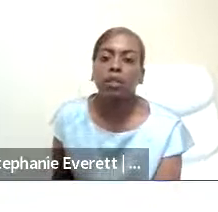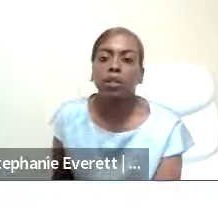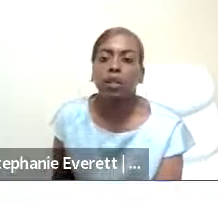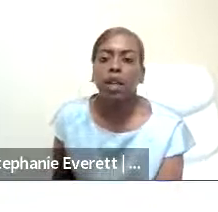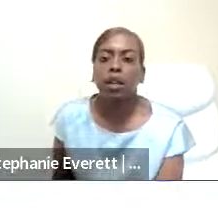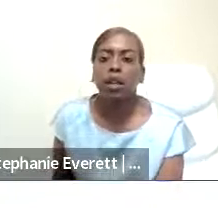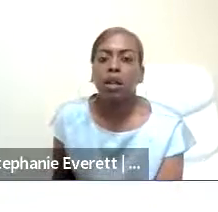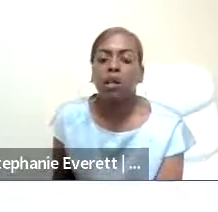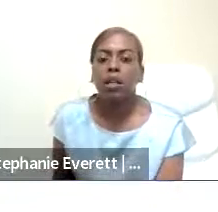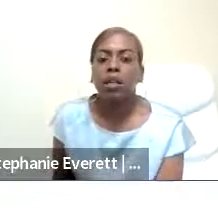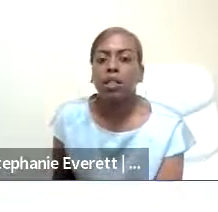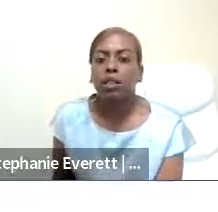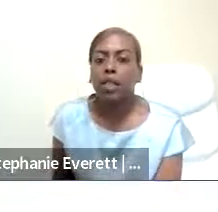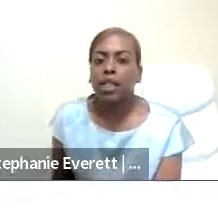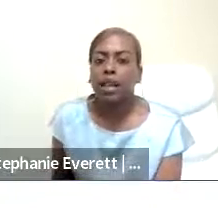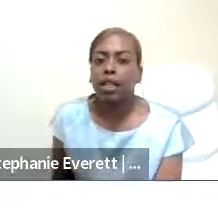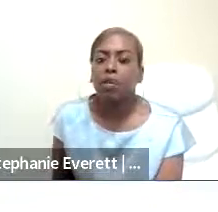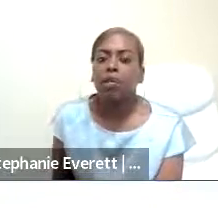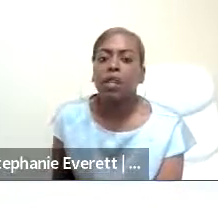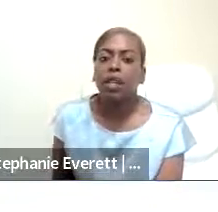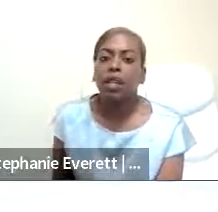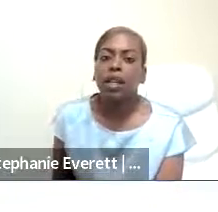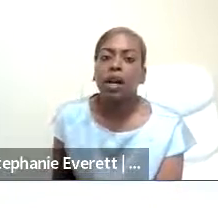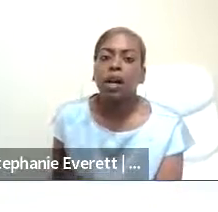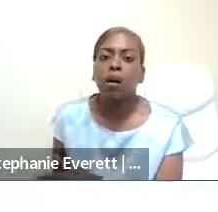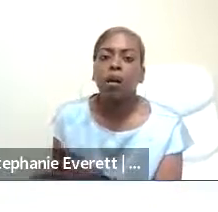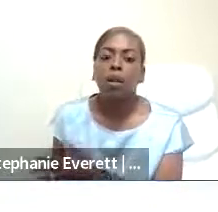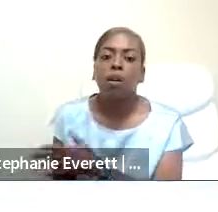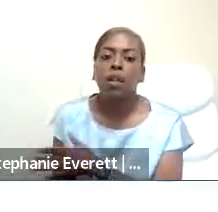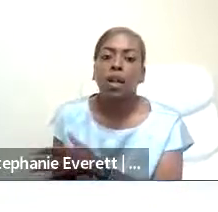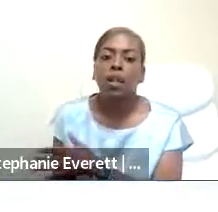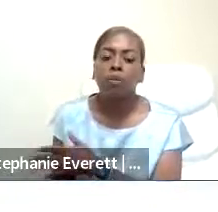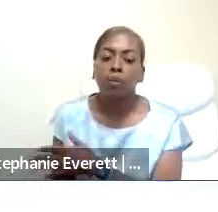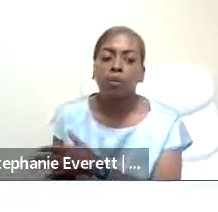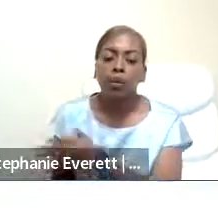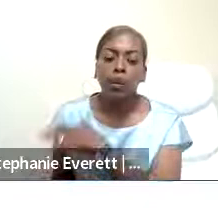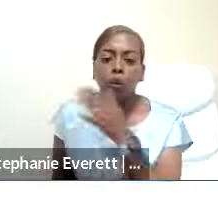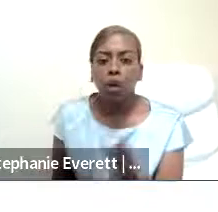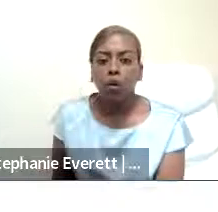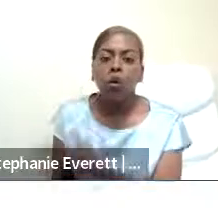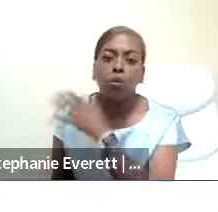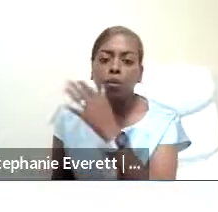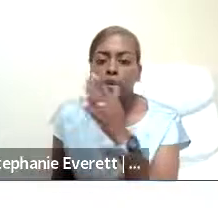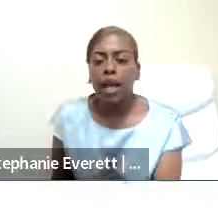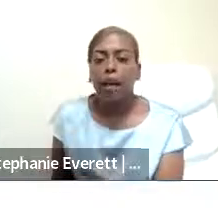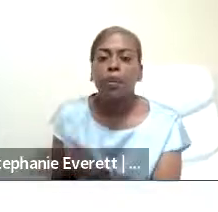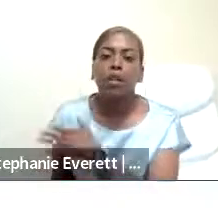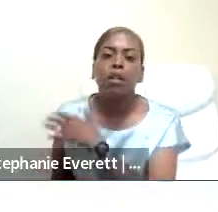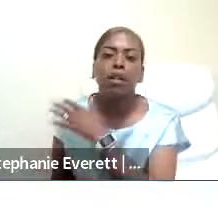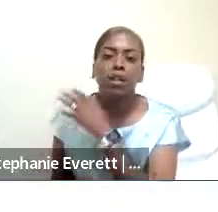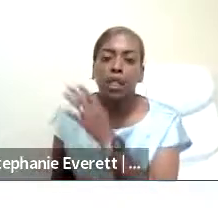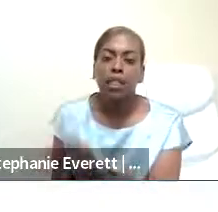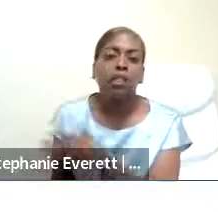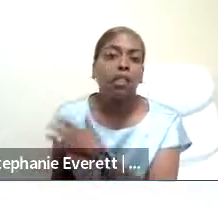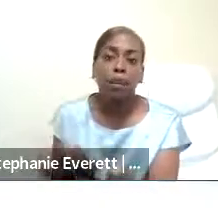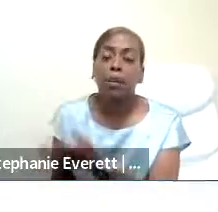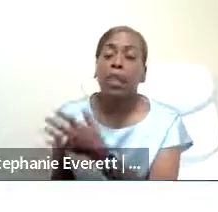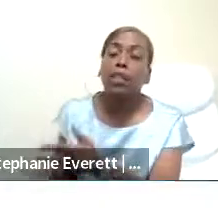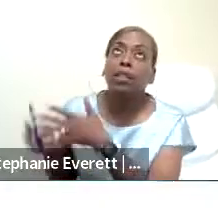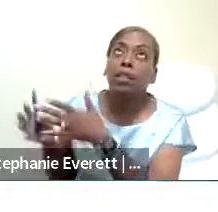process to make sure that we not just look at data, but really look at how that work would happen